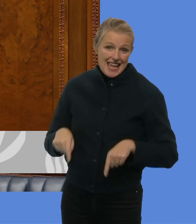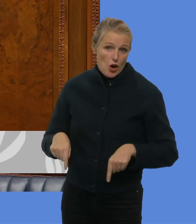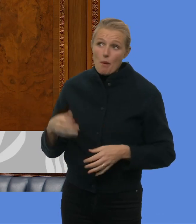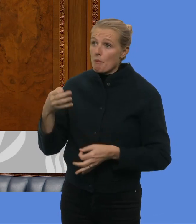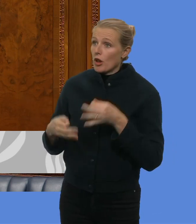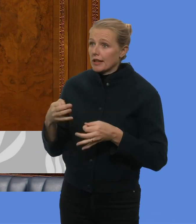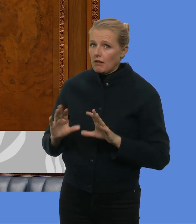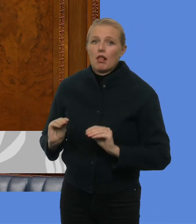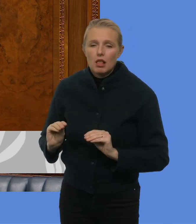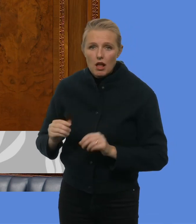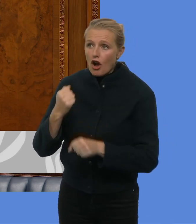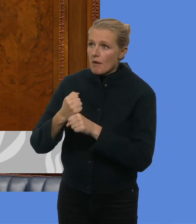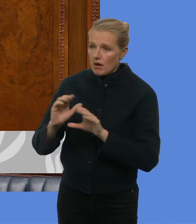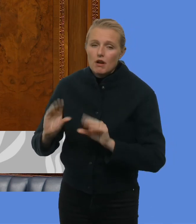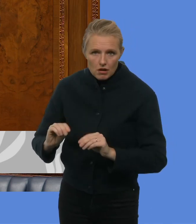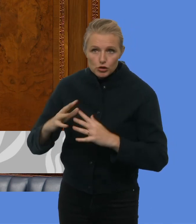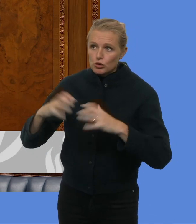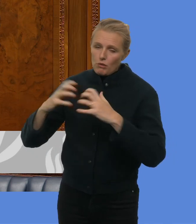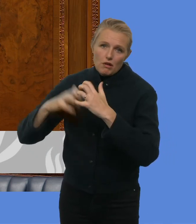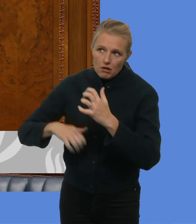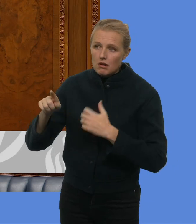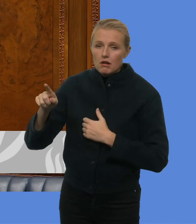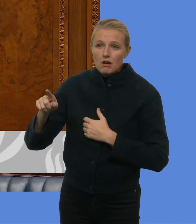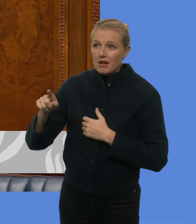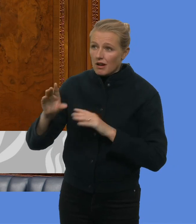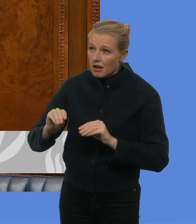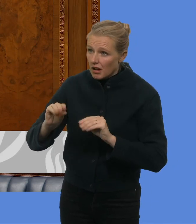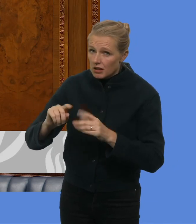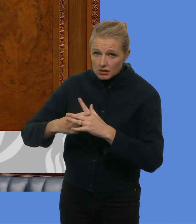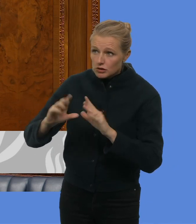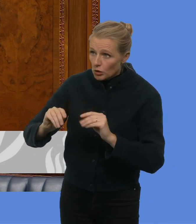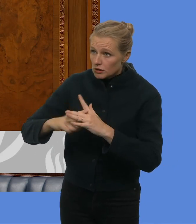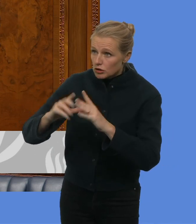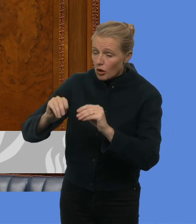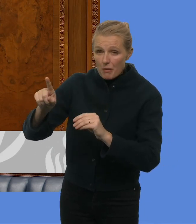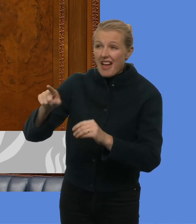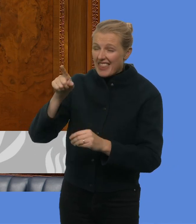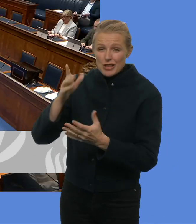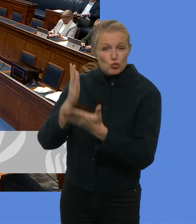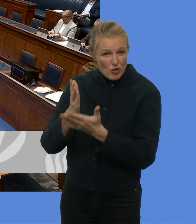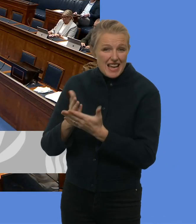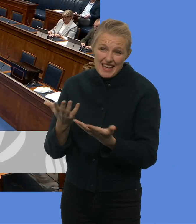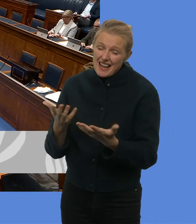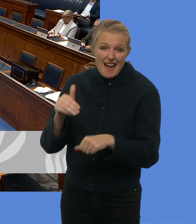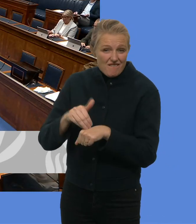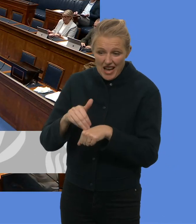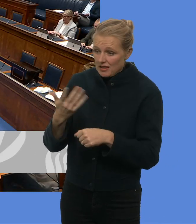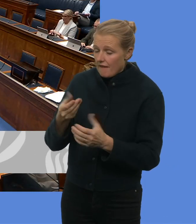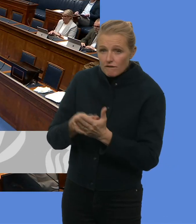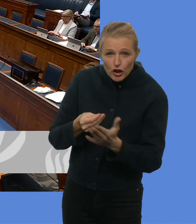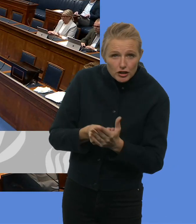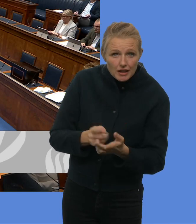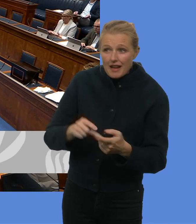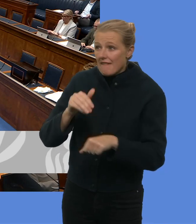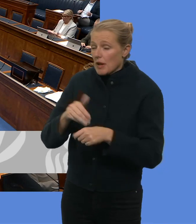here has cost our public services, our education system, and is costing our children dear? Minister. Well,